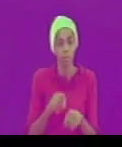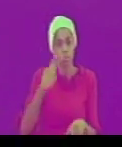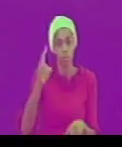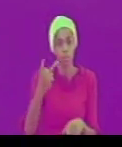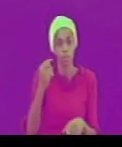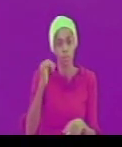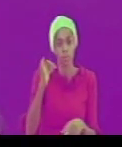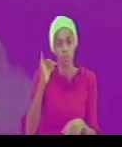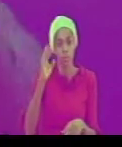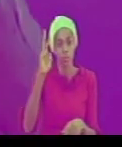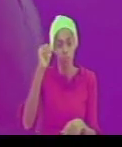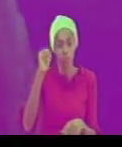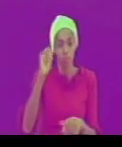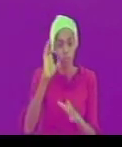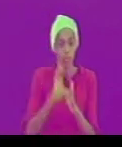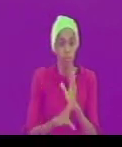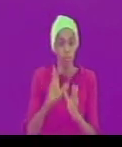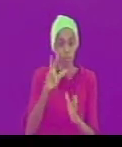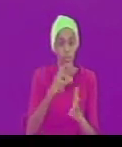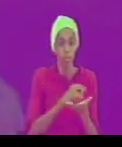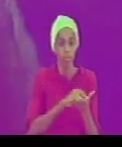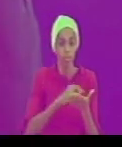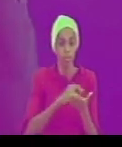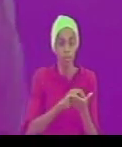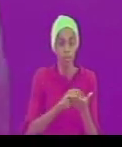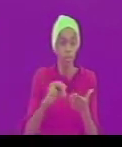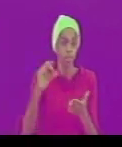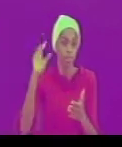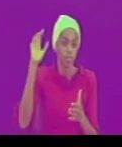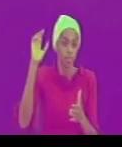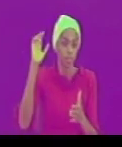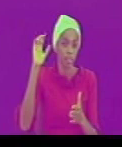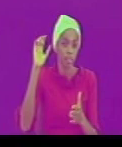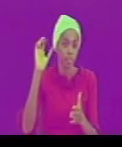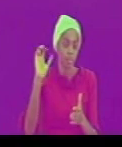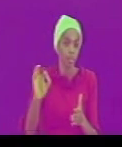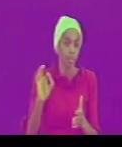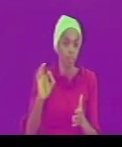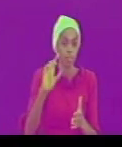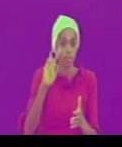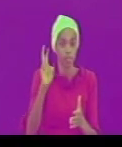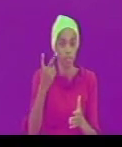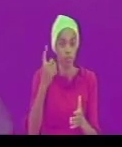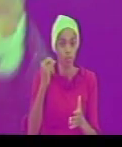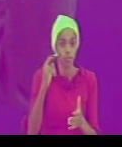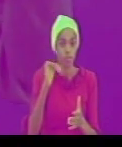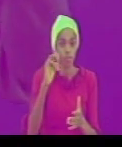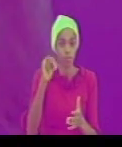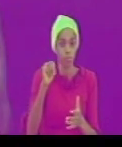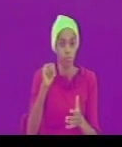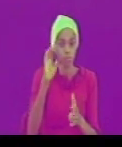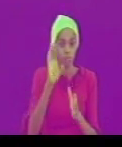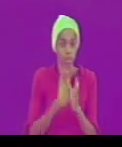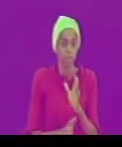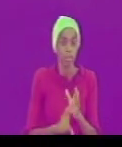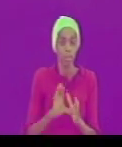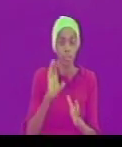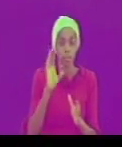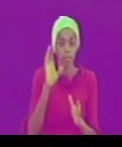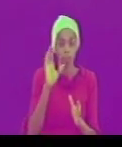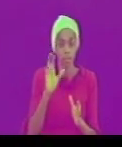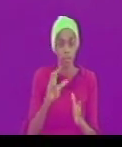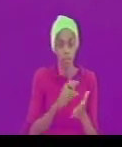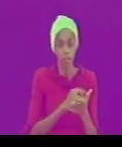chapter 3, verse 9 says, but they shall proceed no further. But they shall proceed no